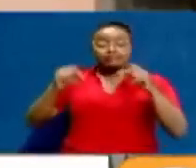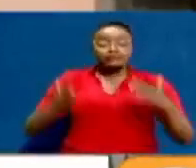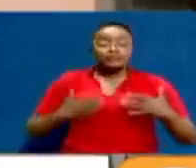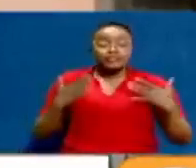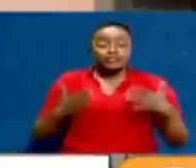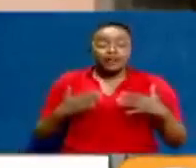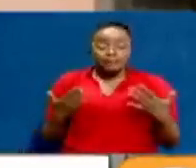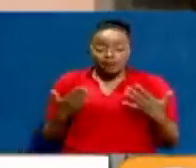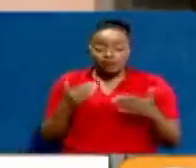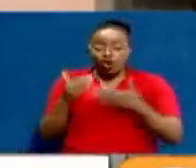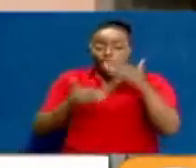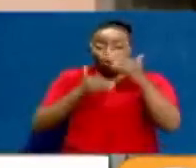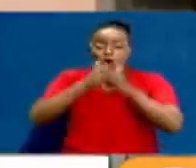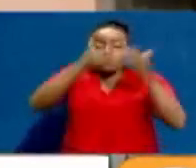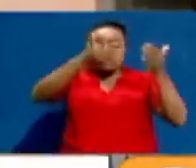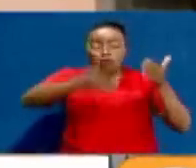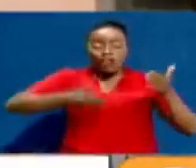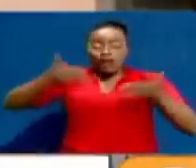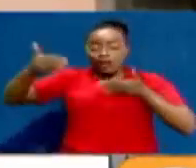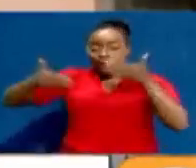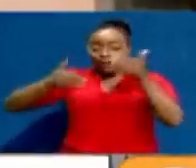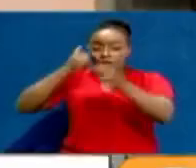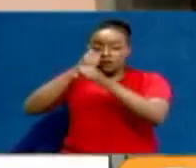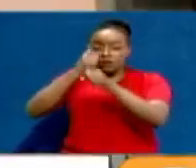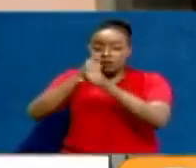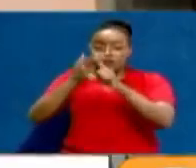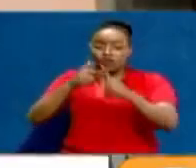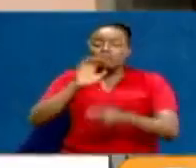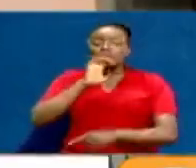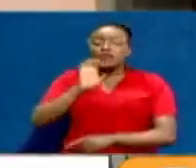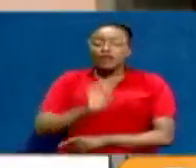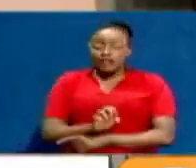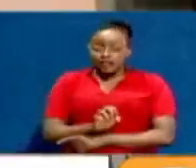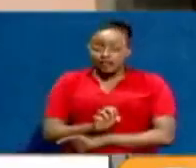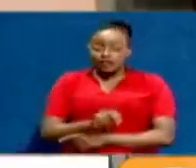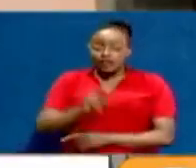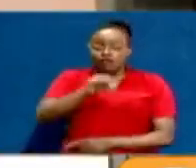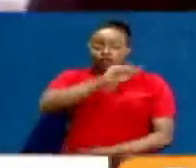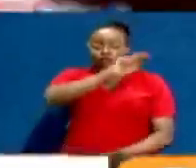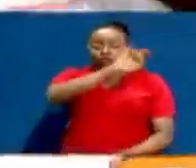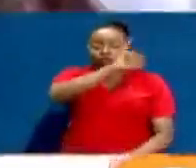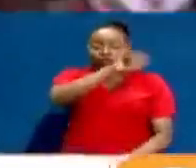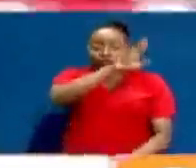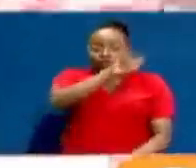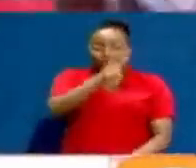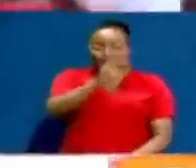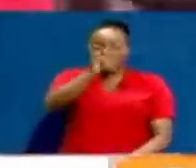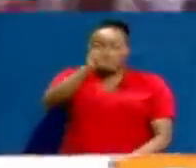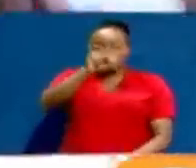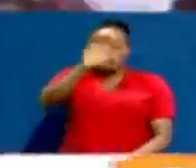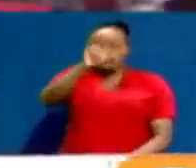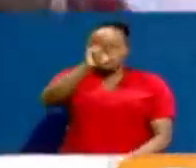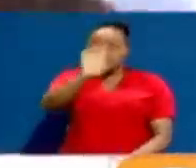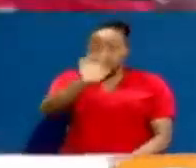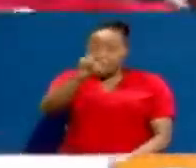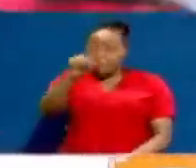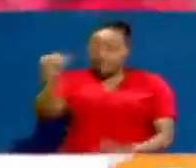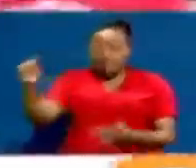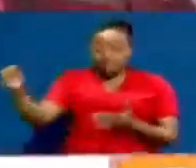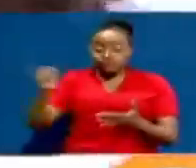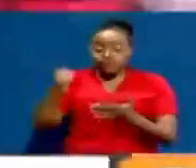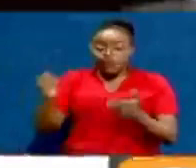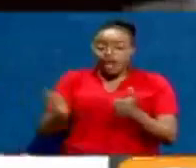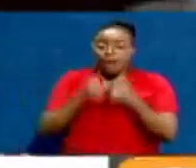nikafurahi yale mapokezi ambayo nimeyapata kutoka kwa wazee wa Njuri Njeke. Muturi's coronation coming at a